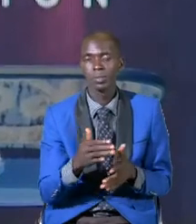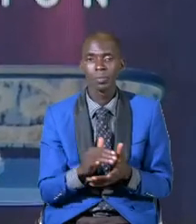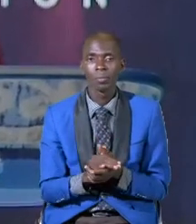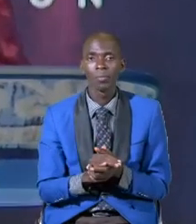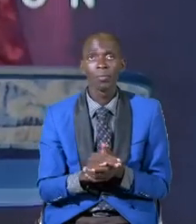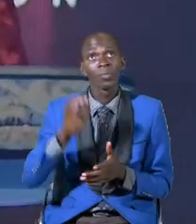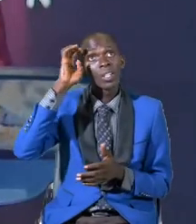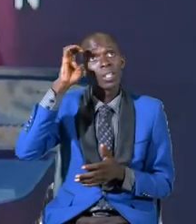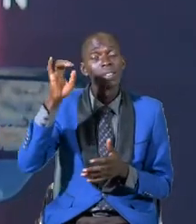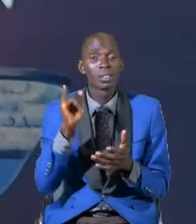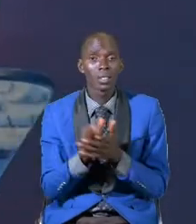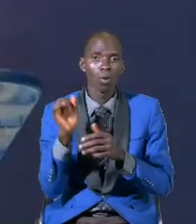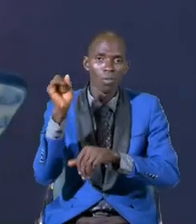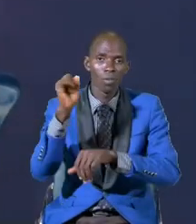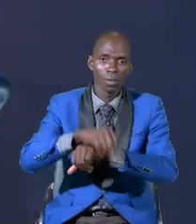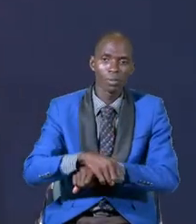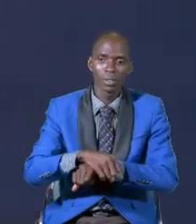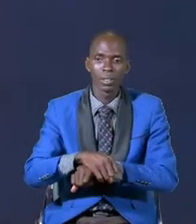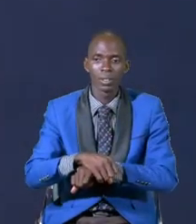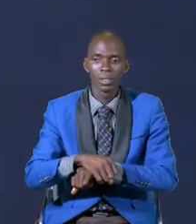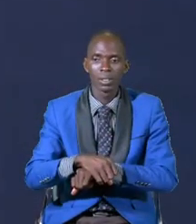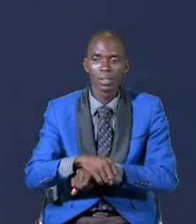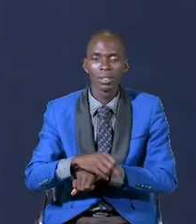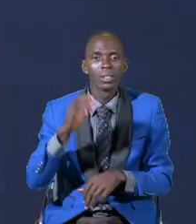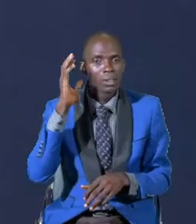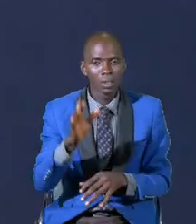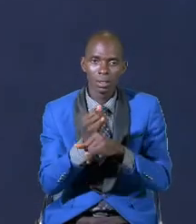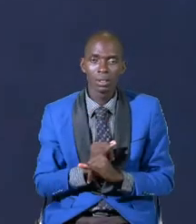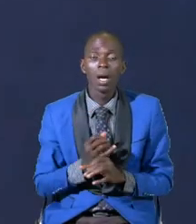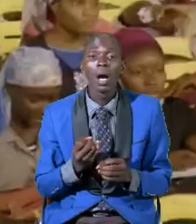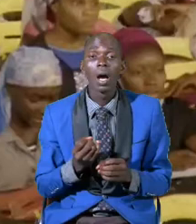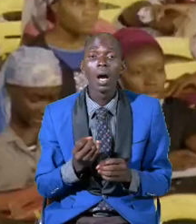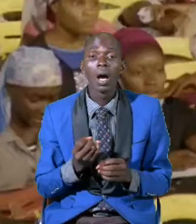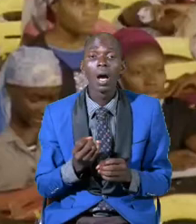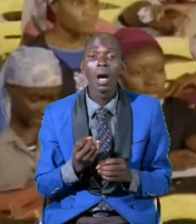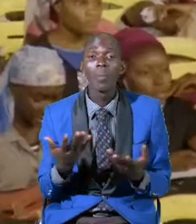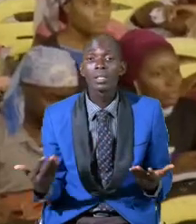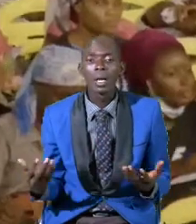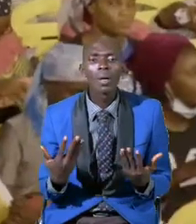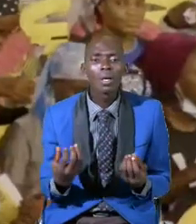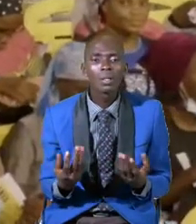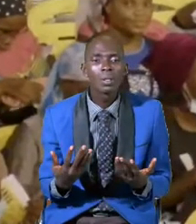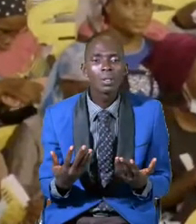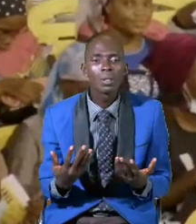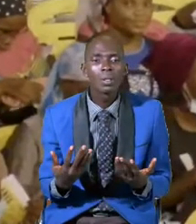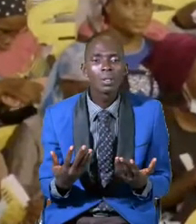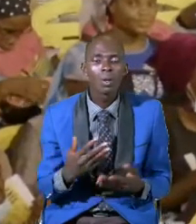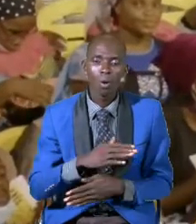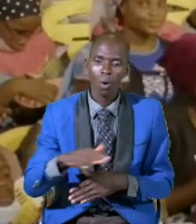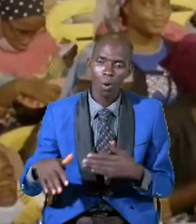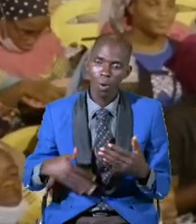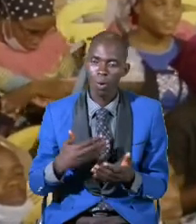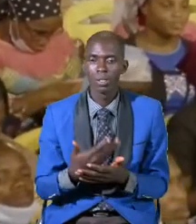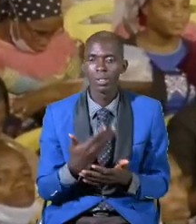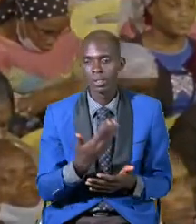that overcometh shall inherit how many things? All things, and I will be his